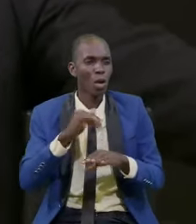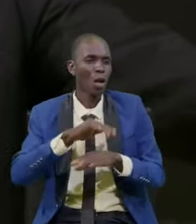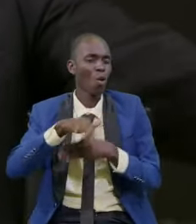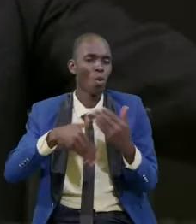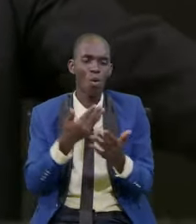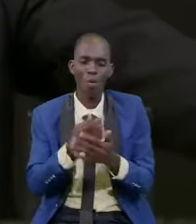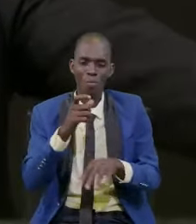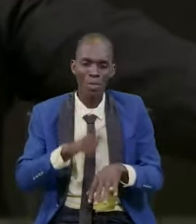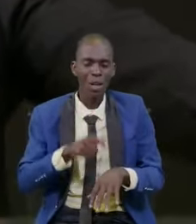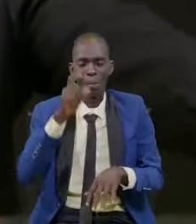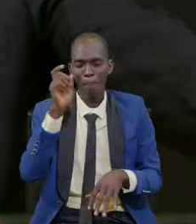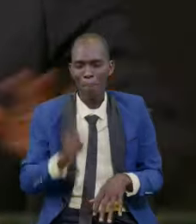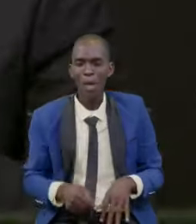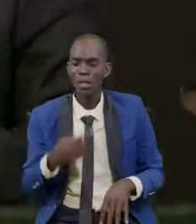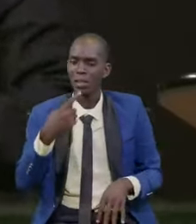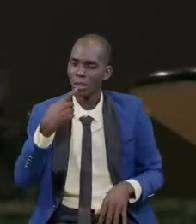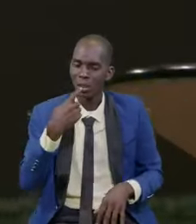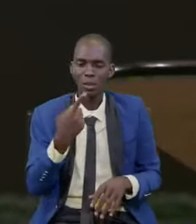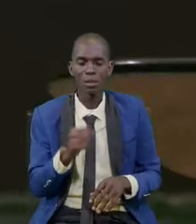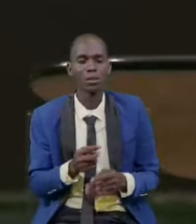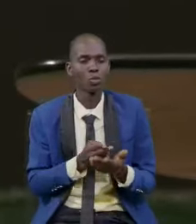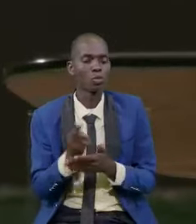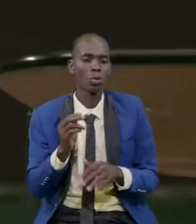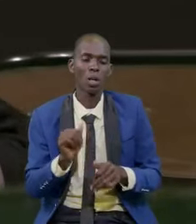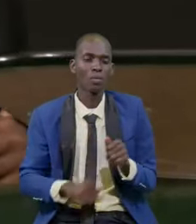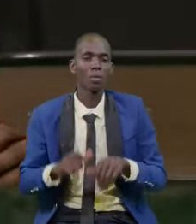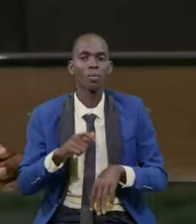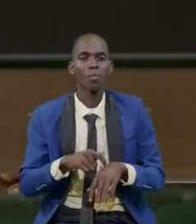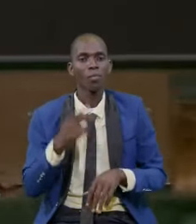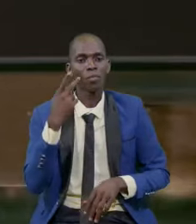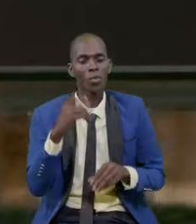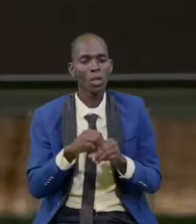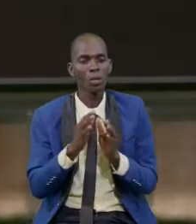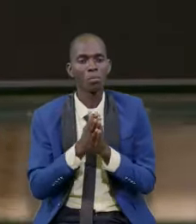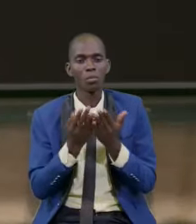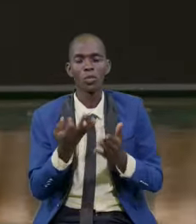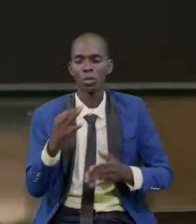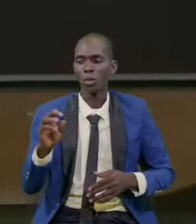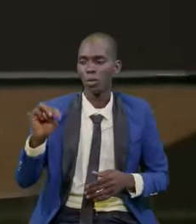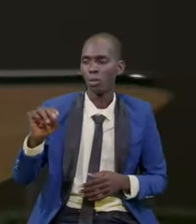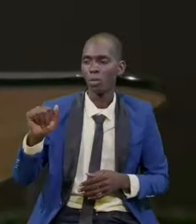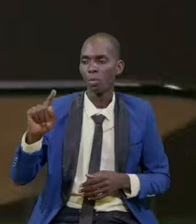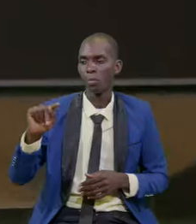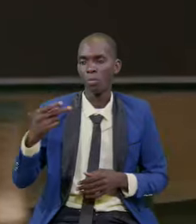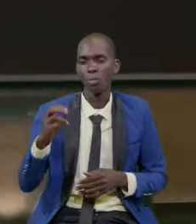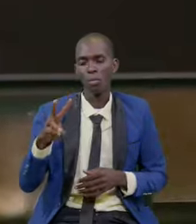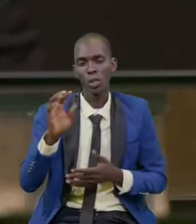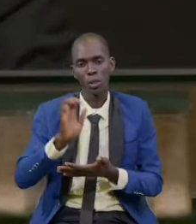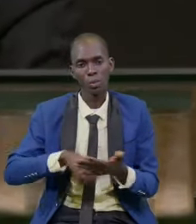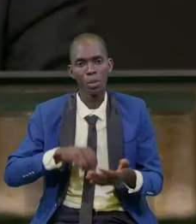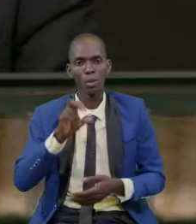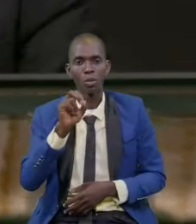mean what he says. We're told in Matthew chapter 12. Matthew